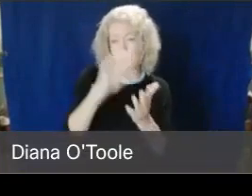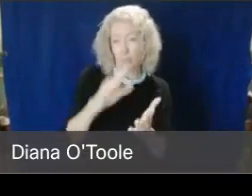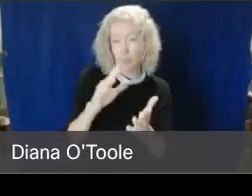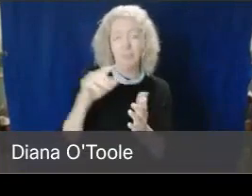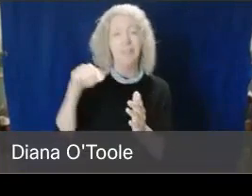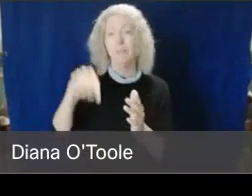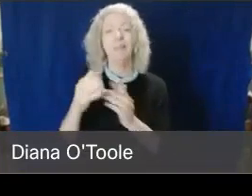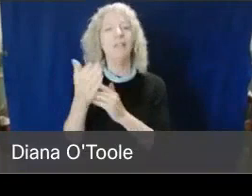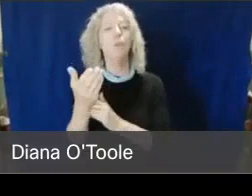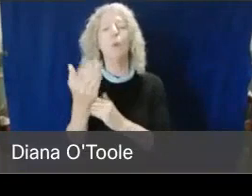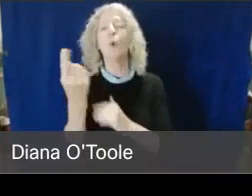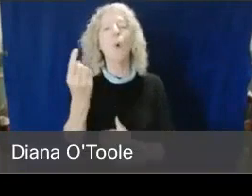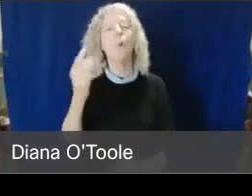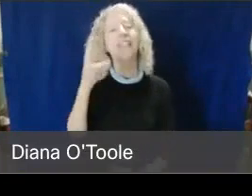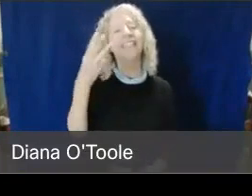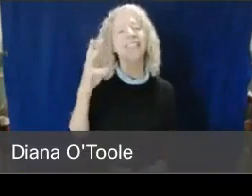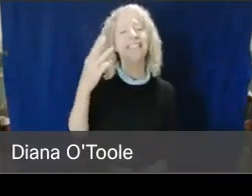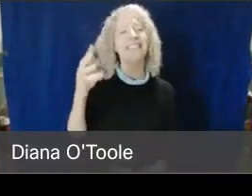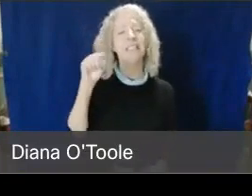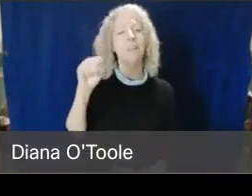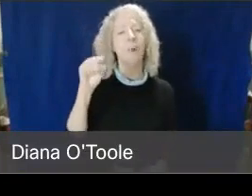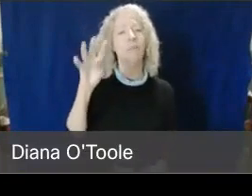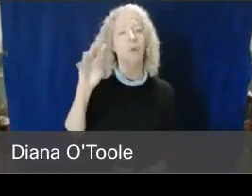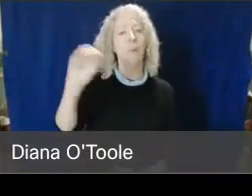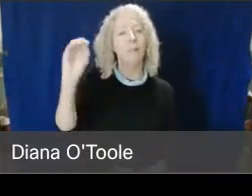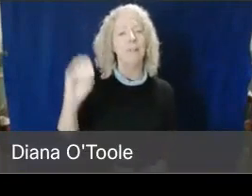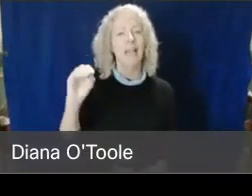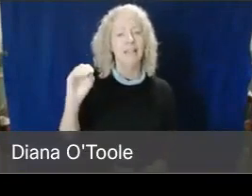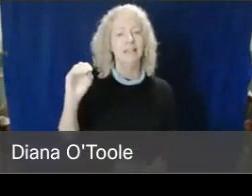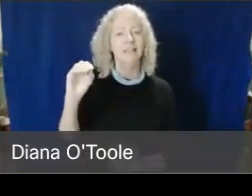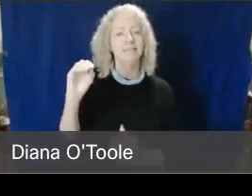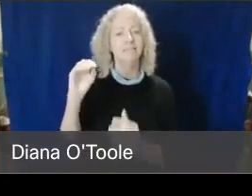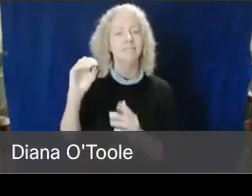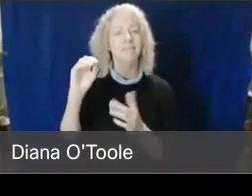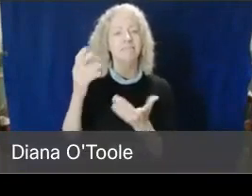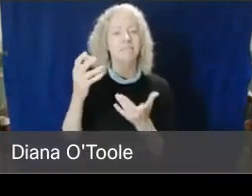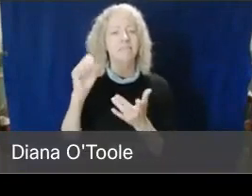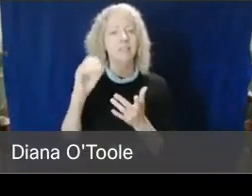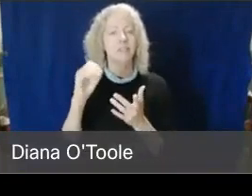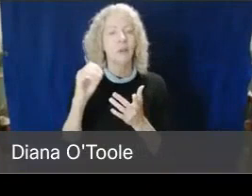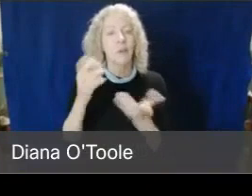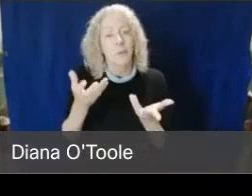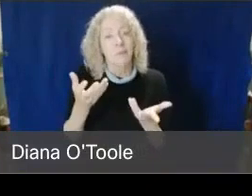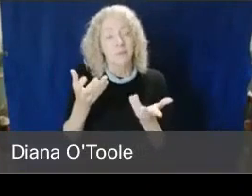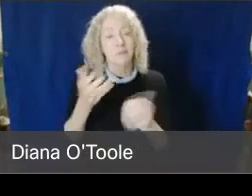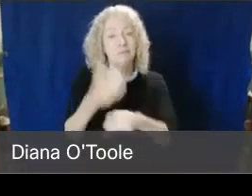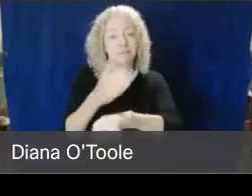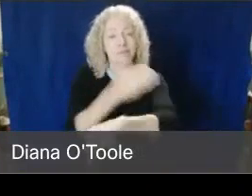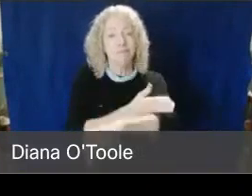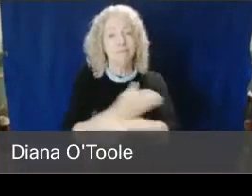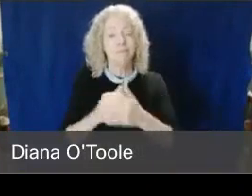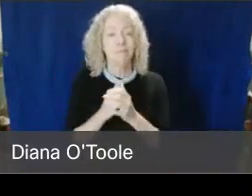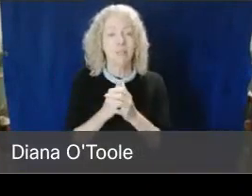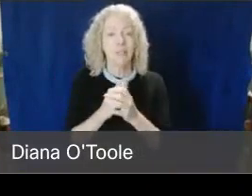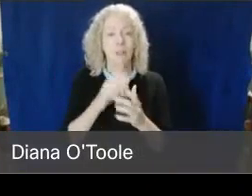down only 16.4%. So to me, this feels like a huge win. And we're